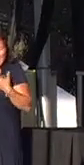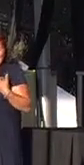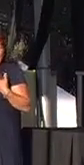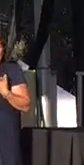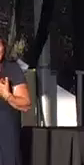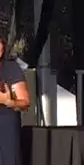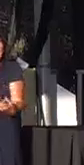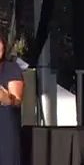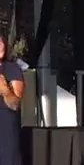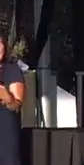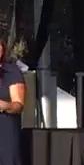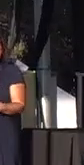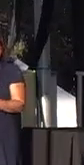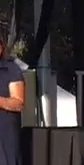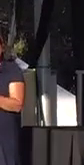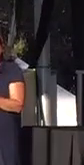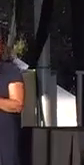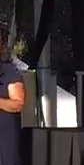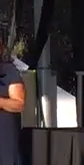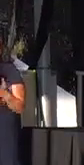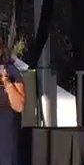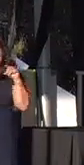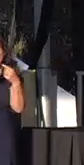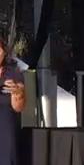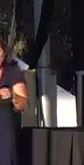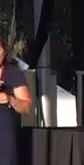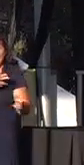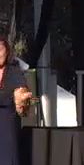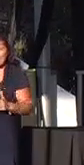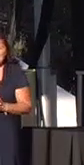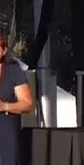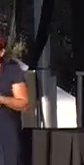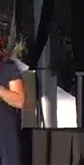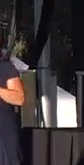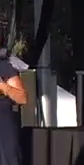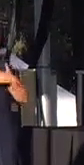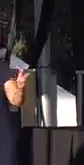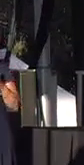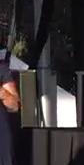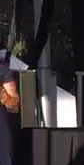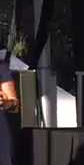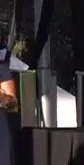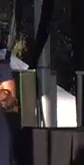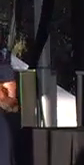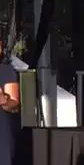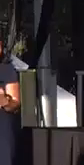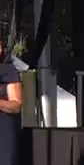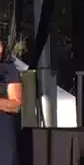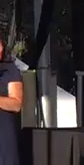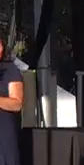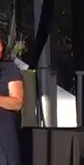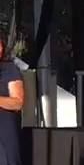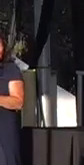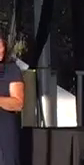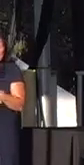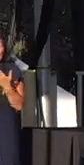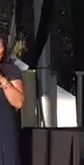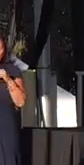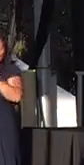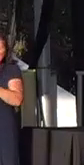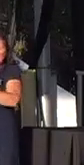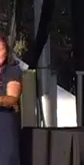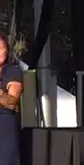until the Black Panthers got a gun. It wasn't a problem to have a gun until LGBT communities fought